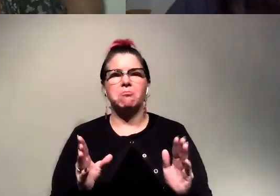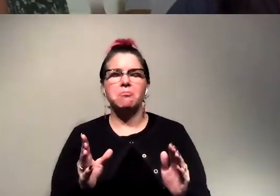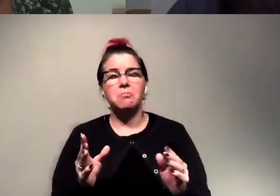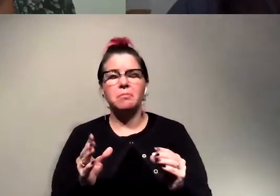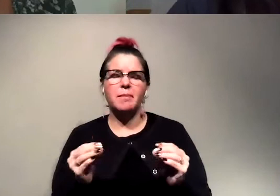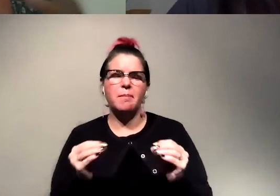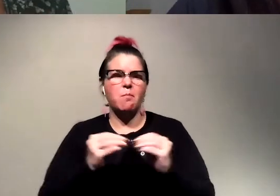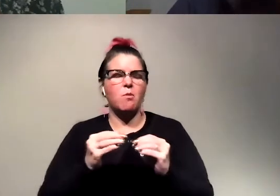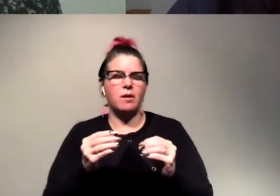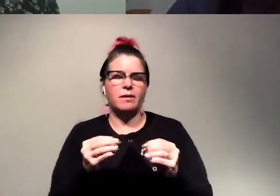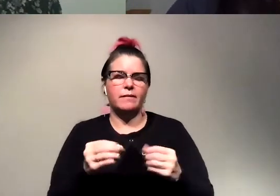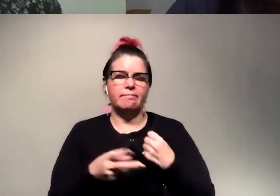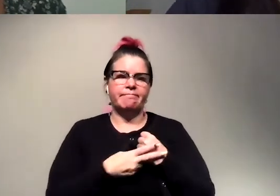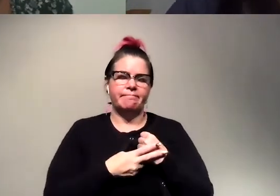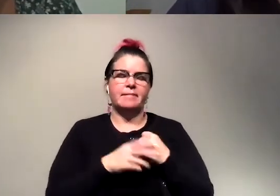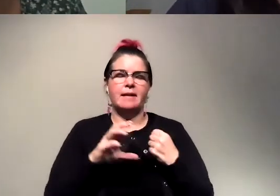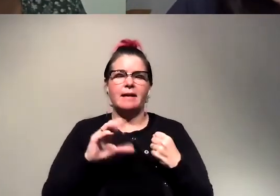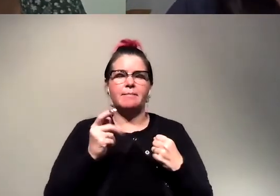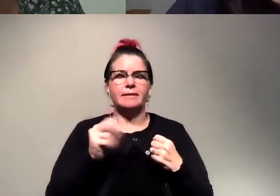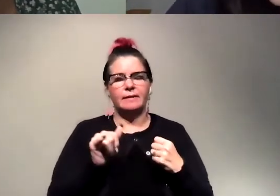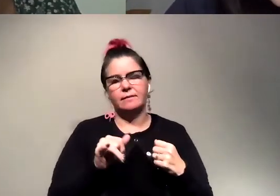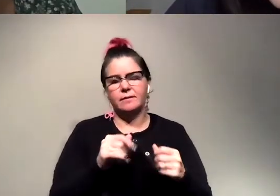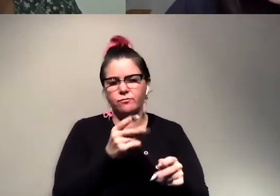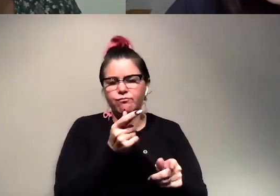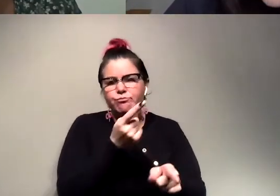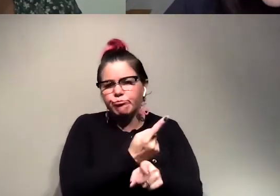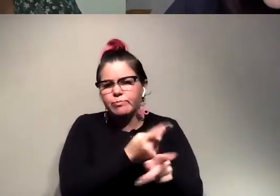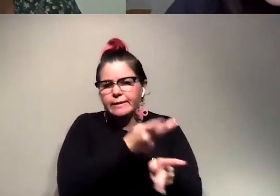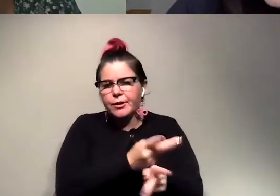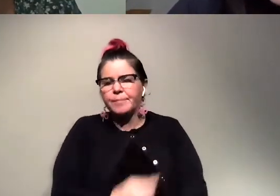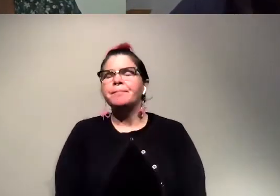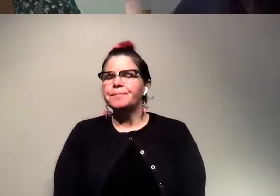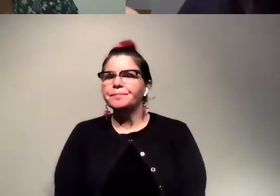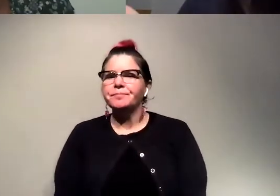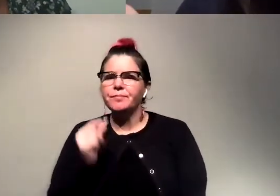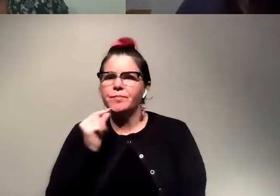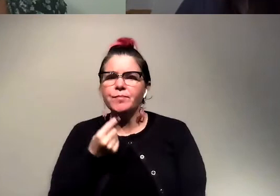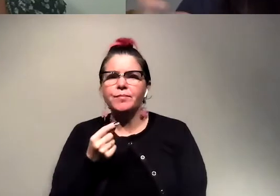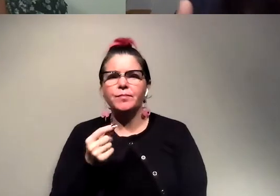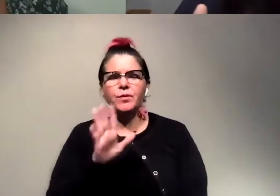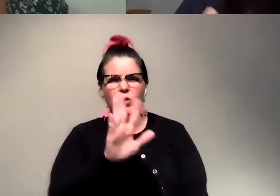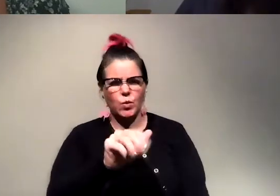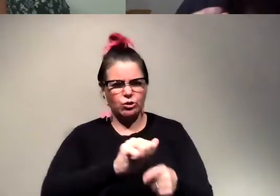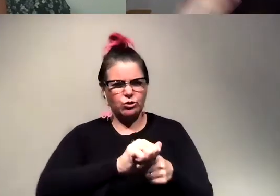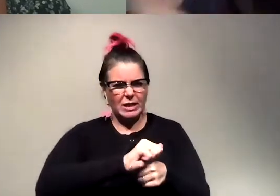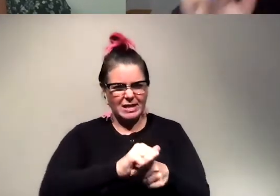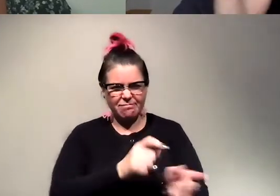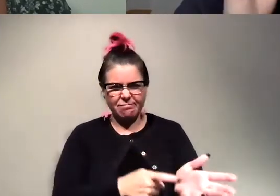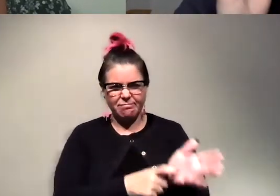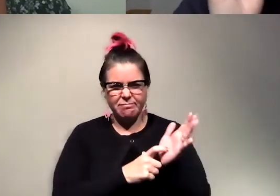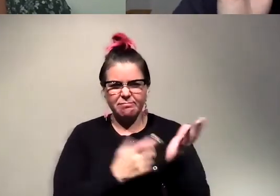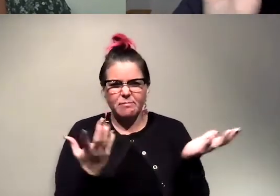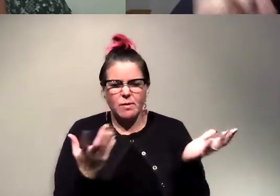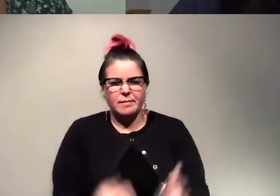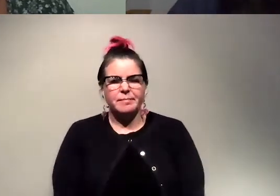in captivity with the right care. Very cool. So what kind of training did you have to do to get into your